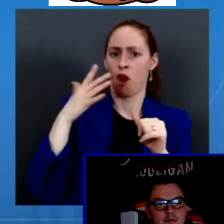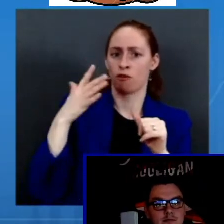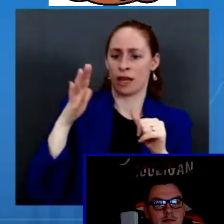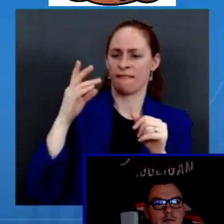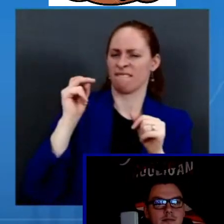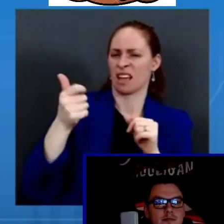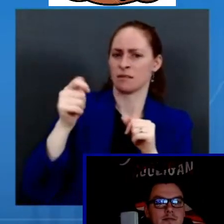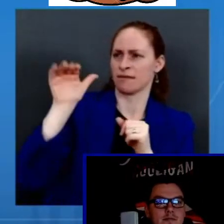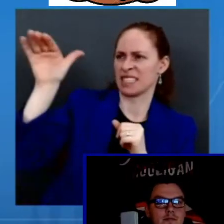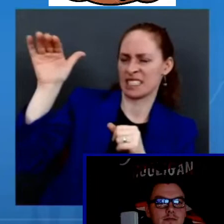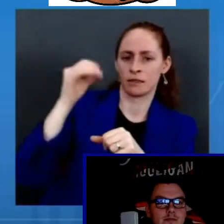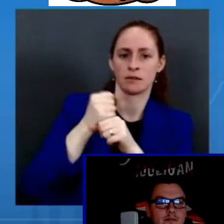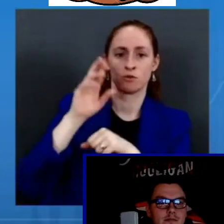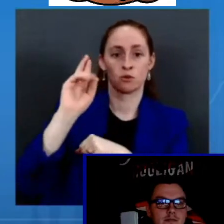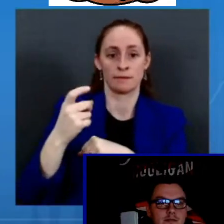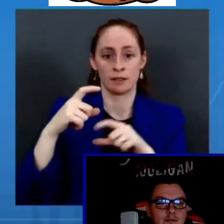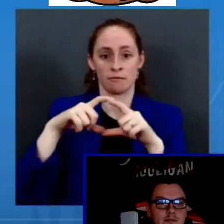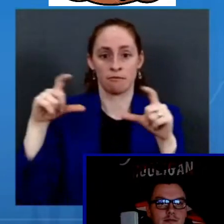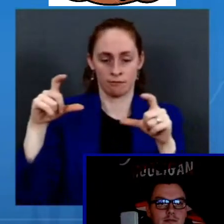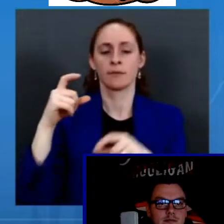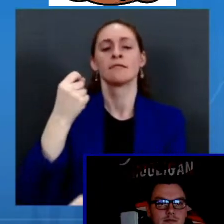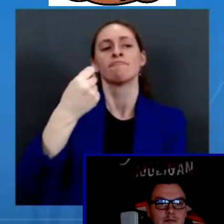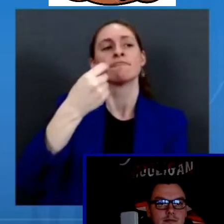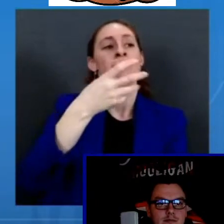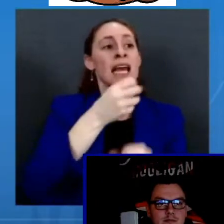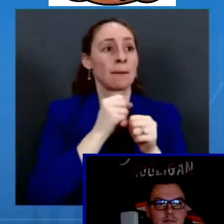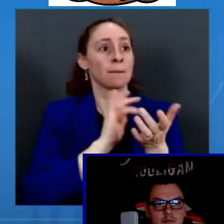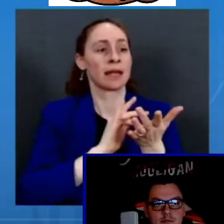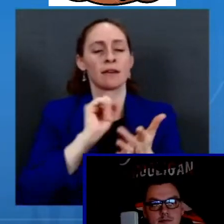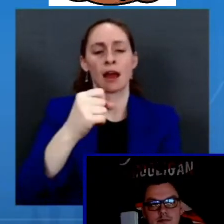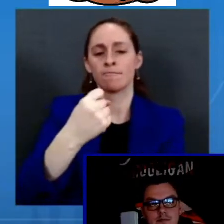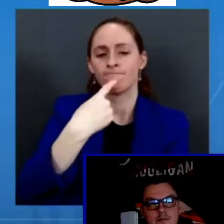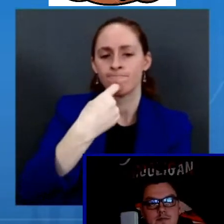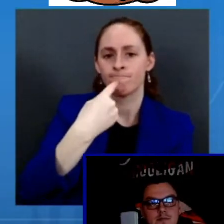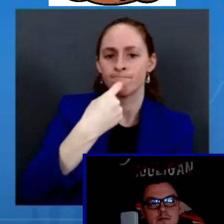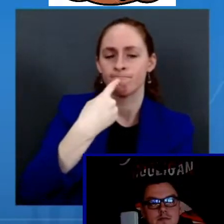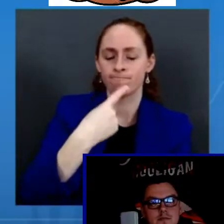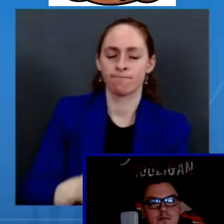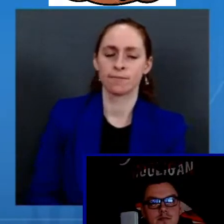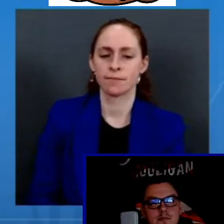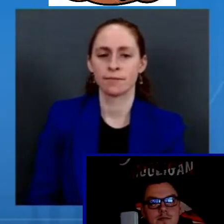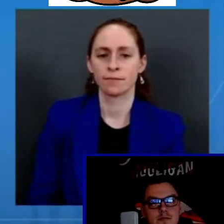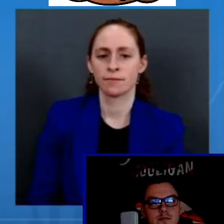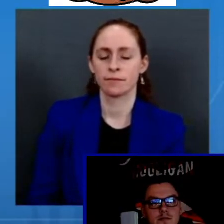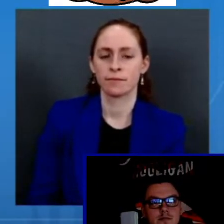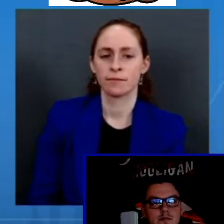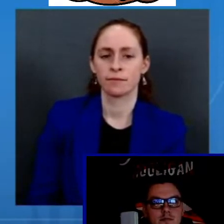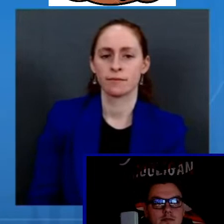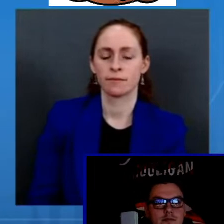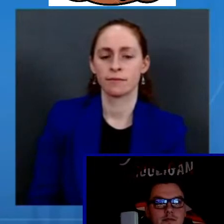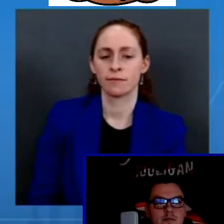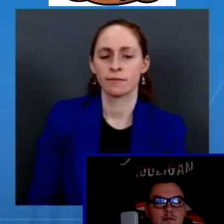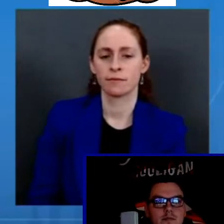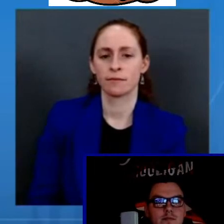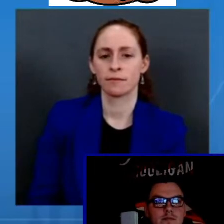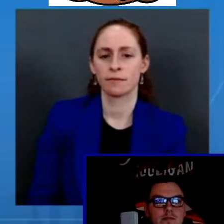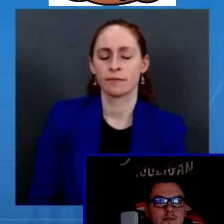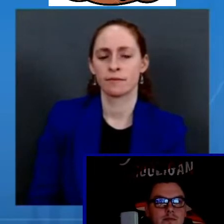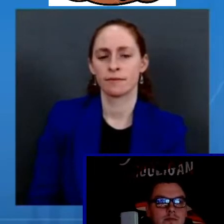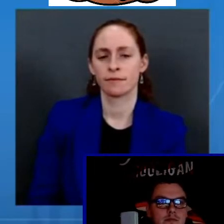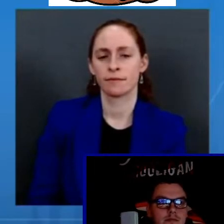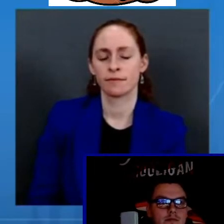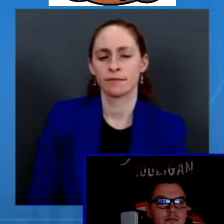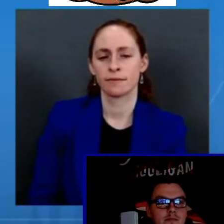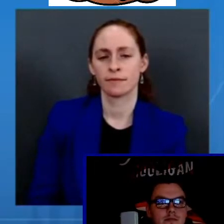with Paxlovid, but also whether or not it might be more appropriate to recommend remdesivir, which can be given in a